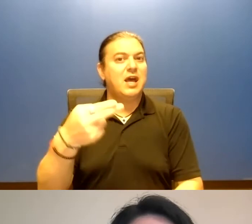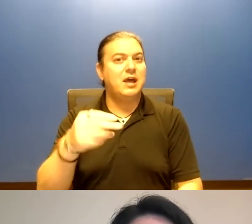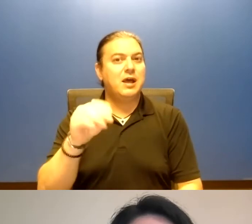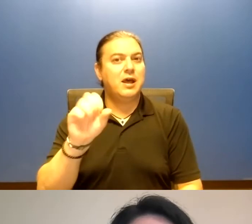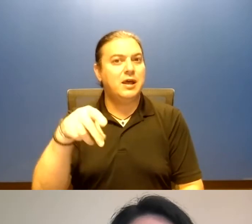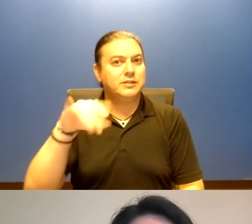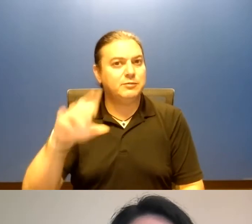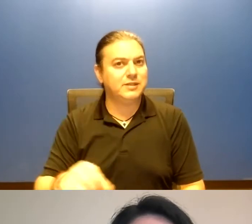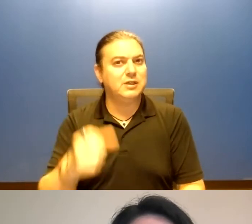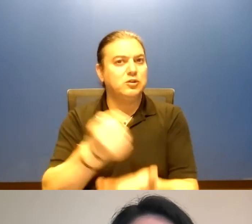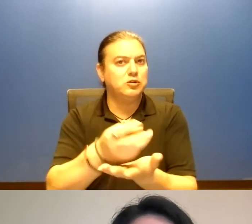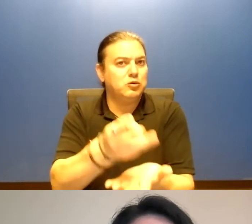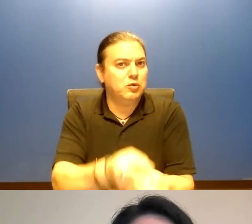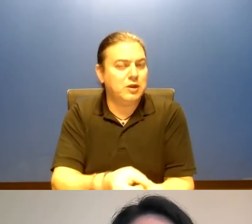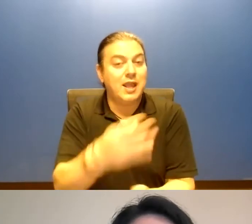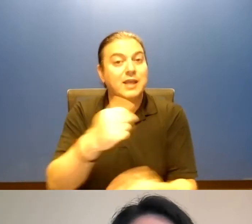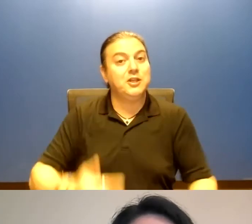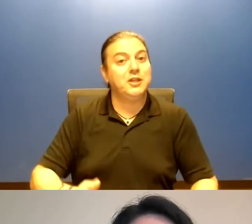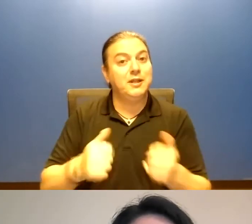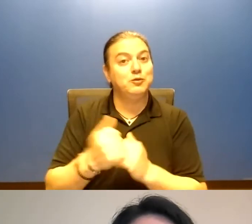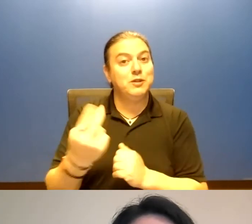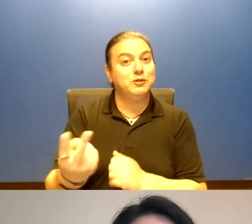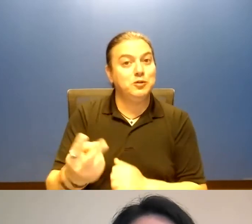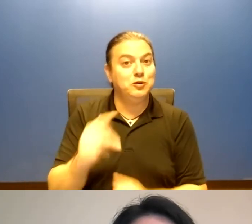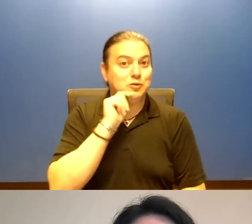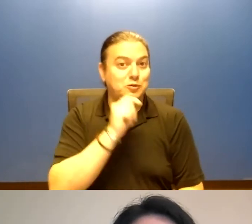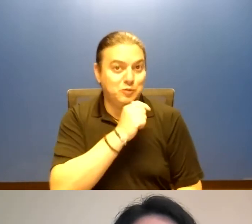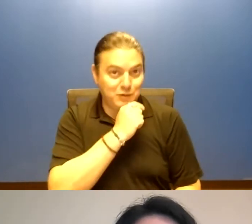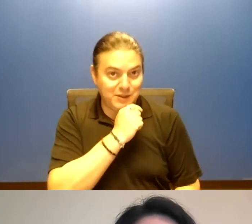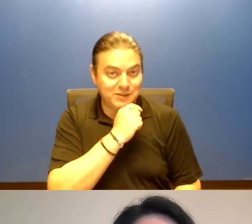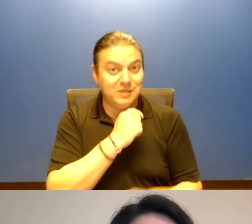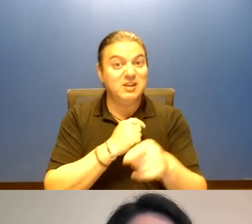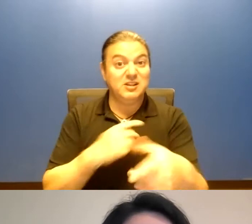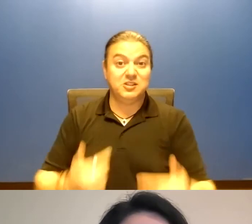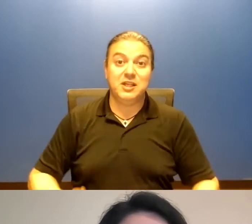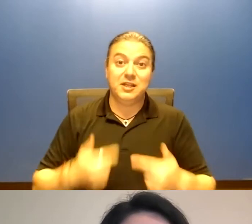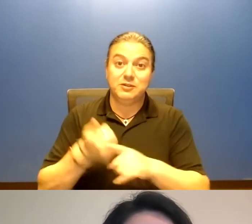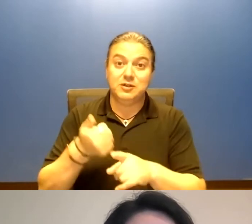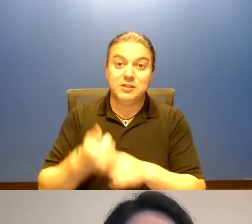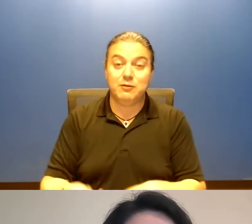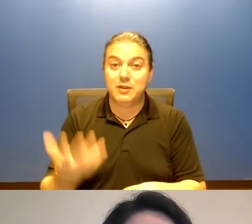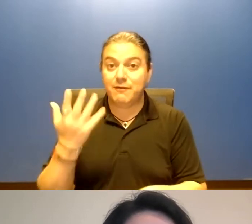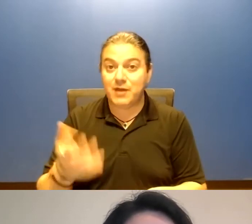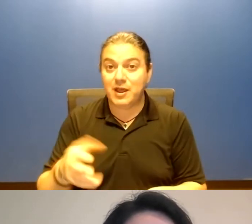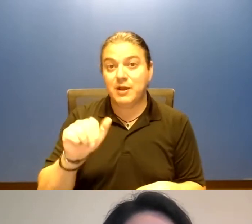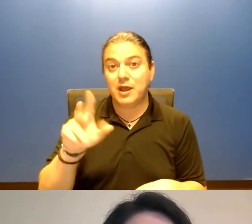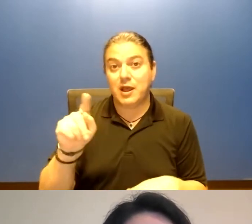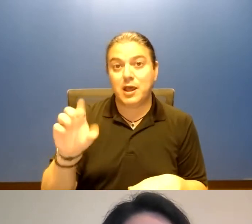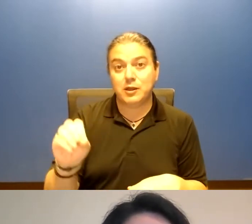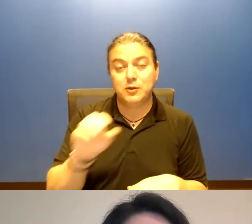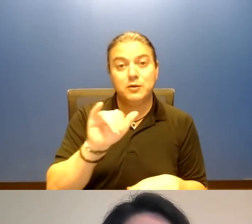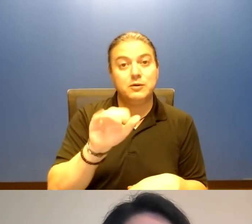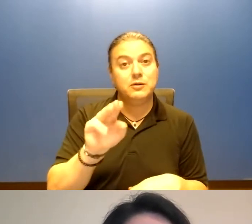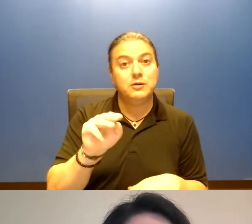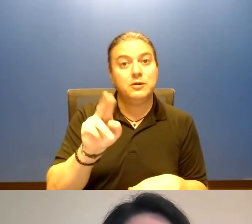age twins and 2 rescue mutts. She is living with 5 autoimmune diseases and a genetic connective tissue disease and considers